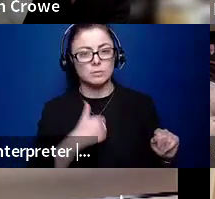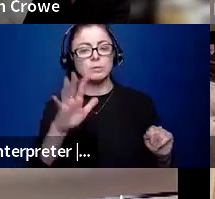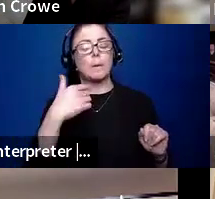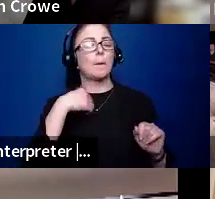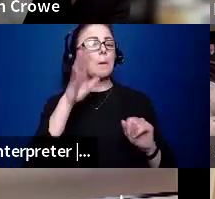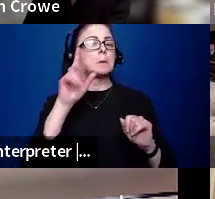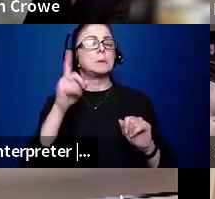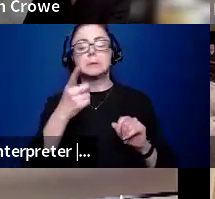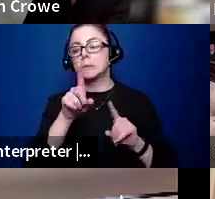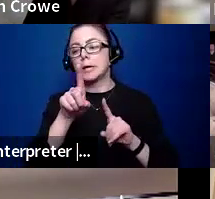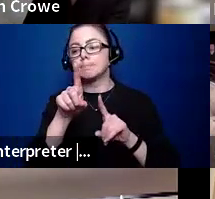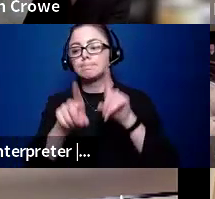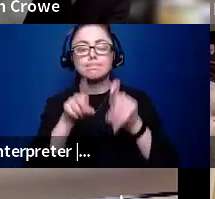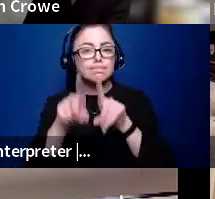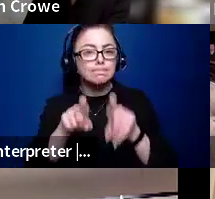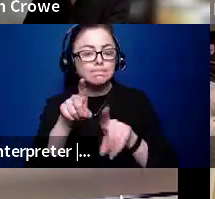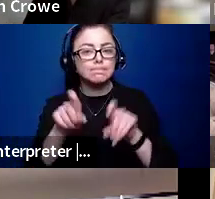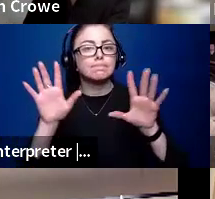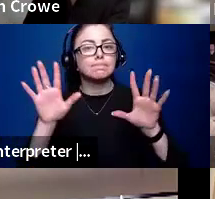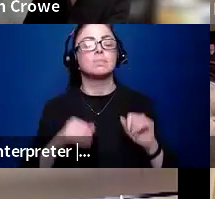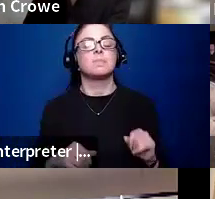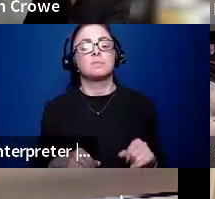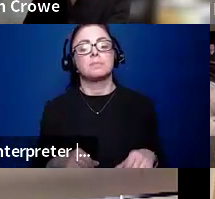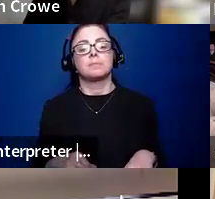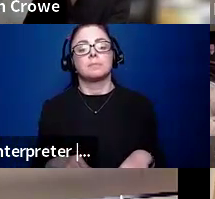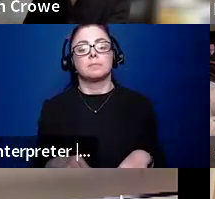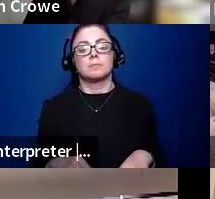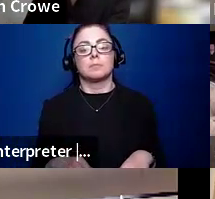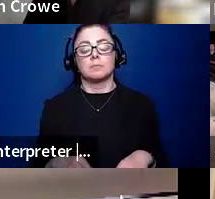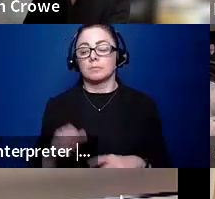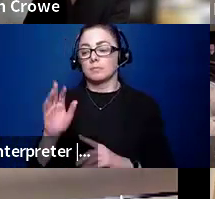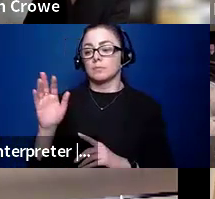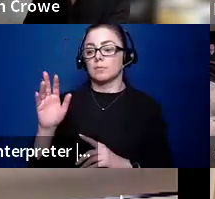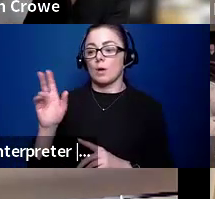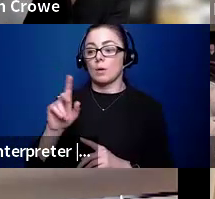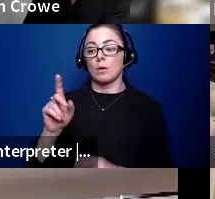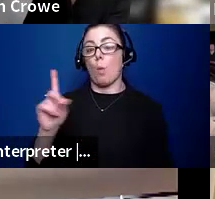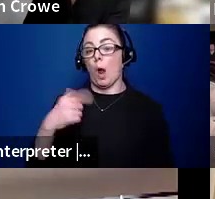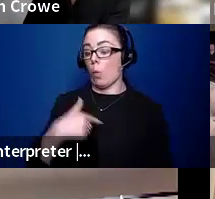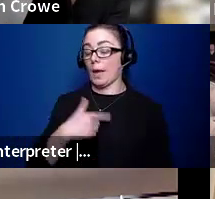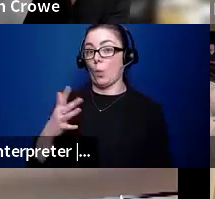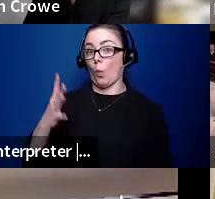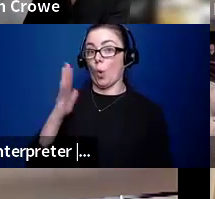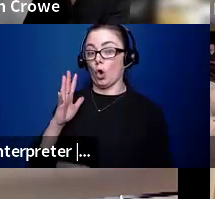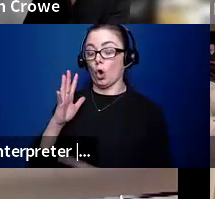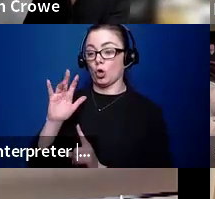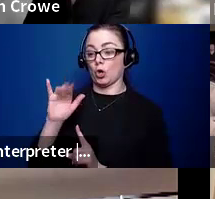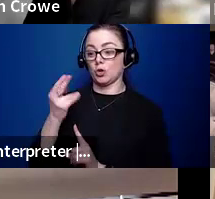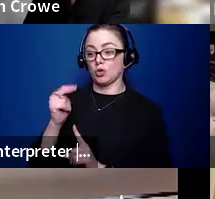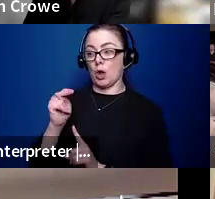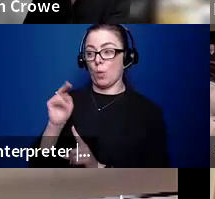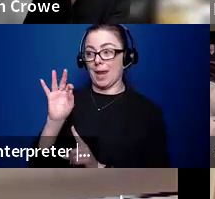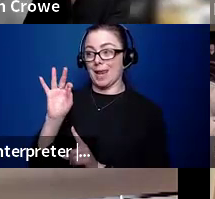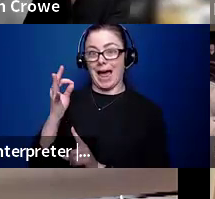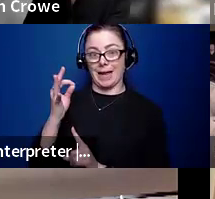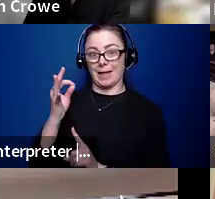questions. So, you know, from where we got from where we were in January, on January 9th to here has